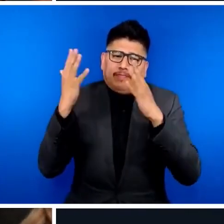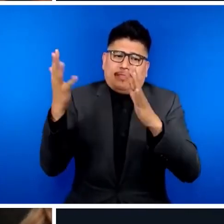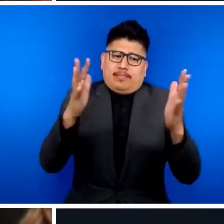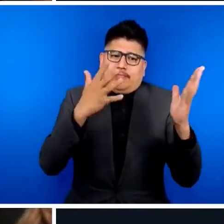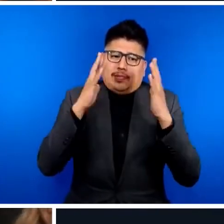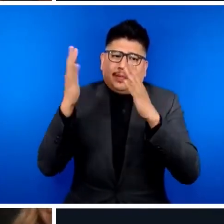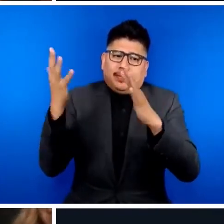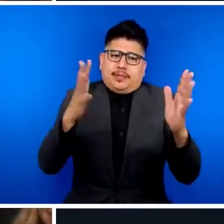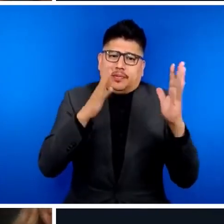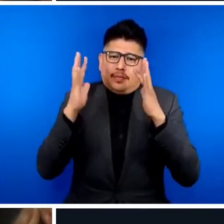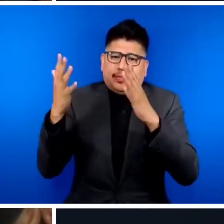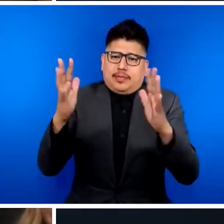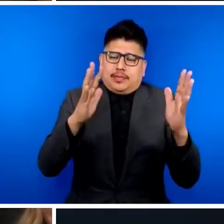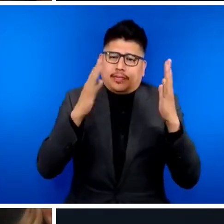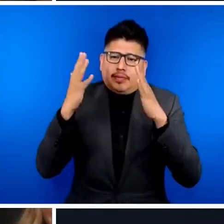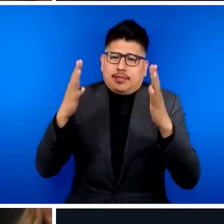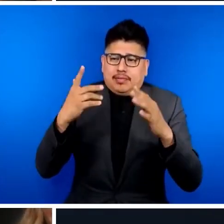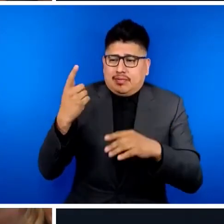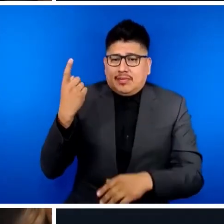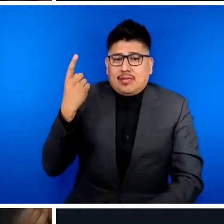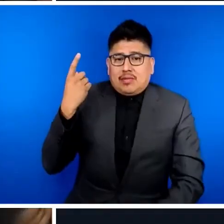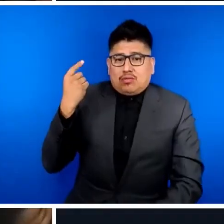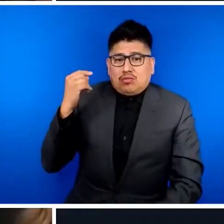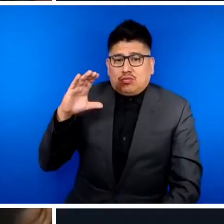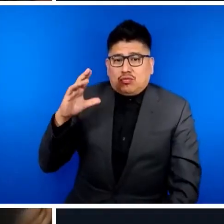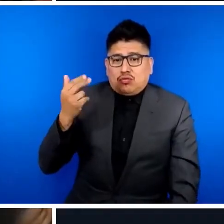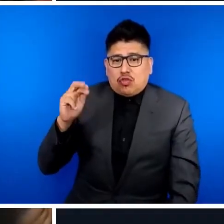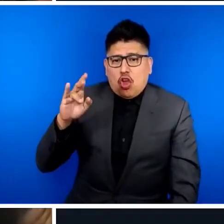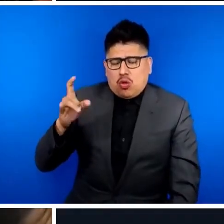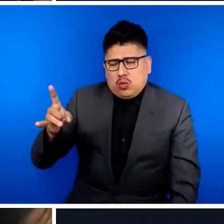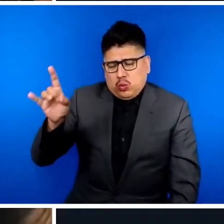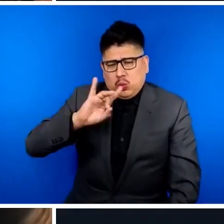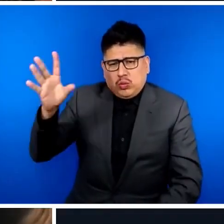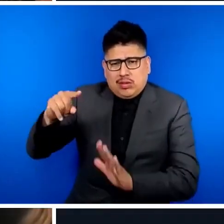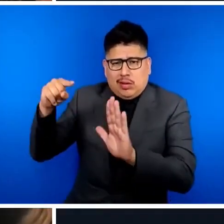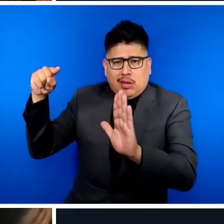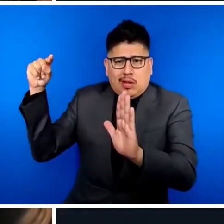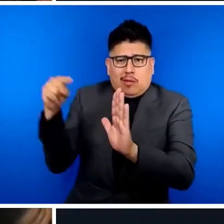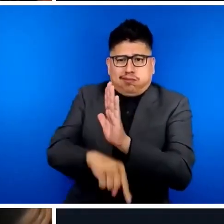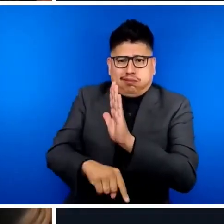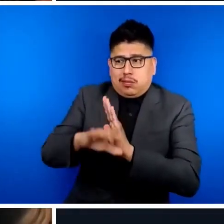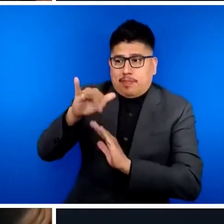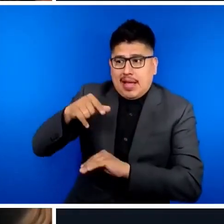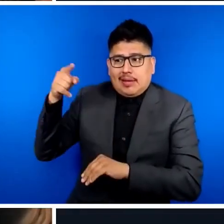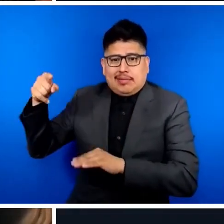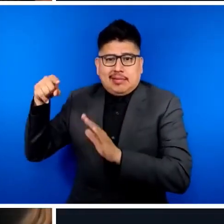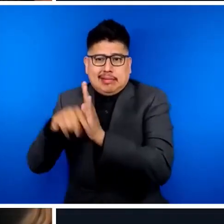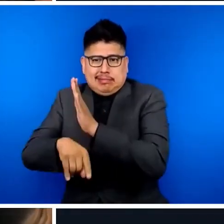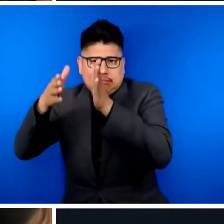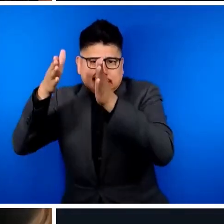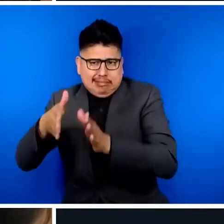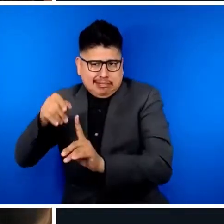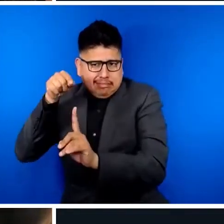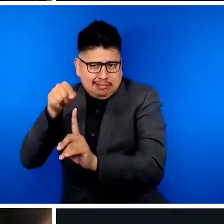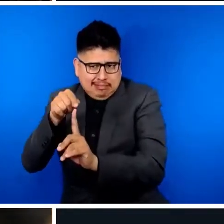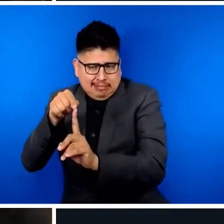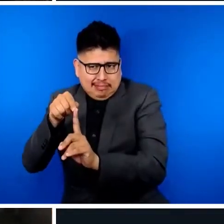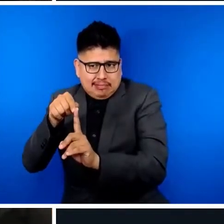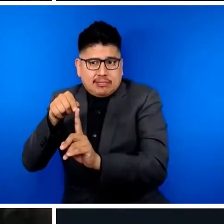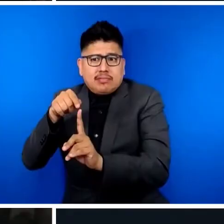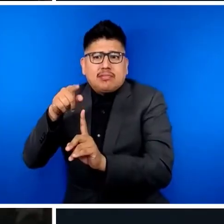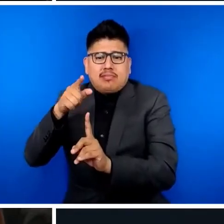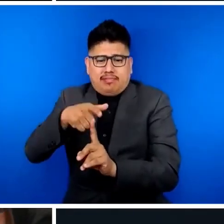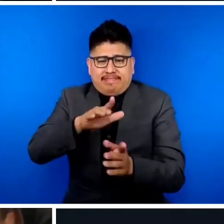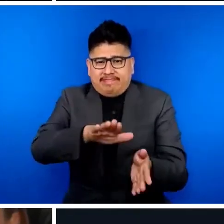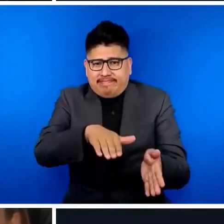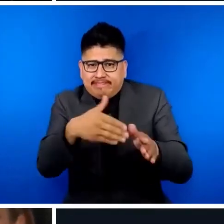So last year, Charlie was violently murdered by an assassin and martyred, really martyred for